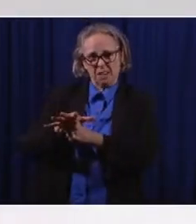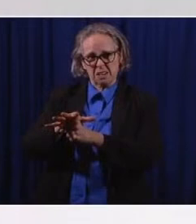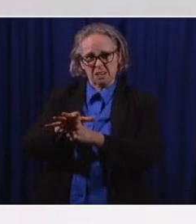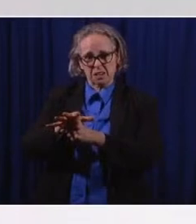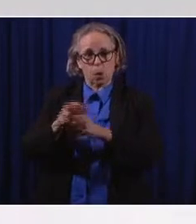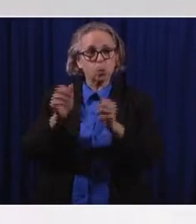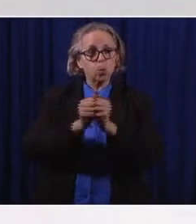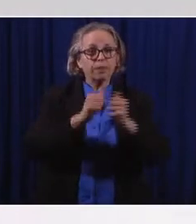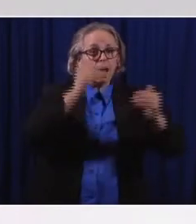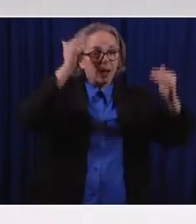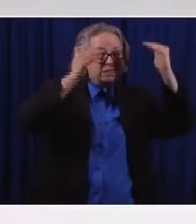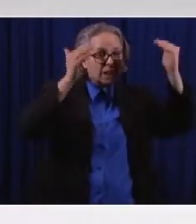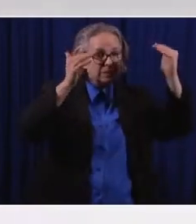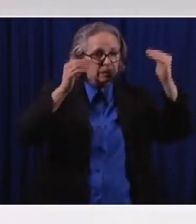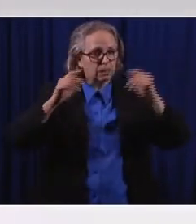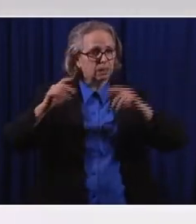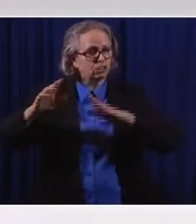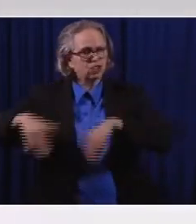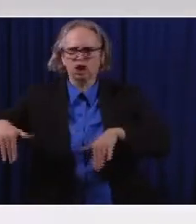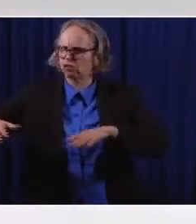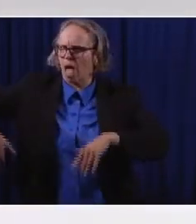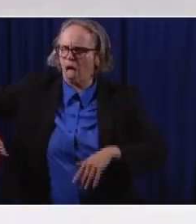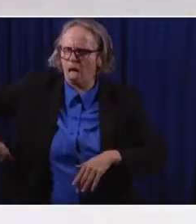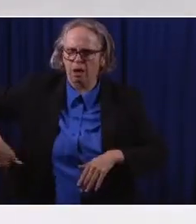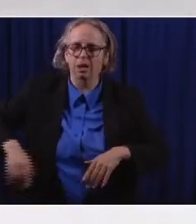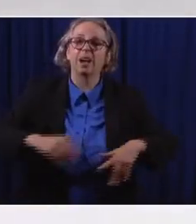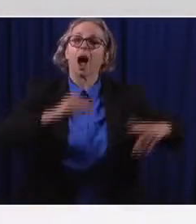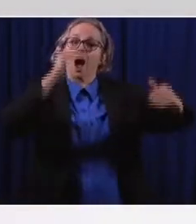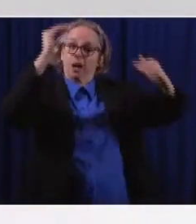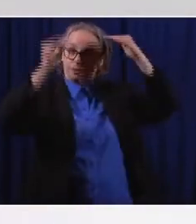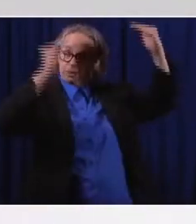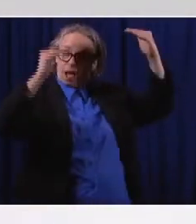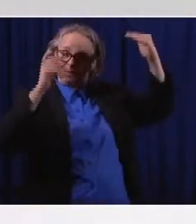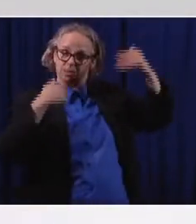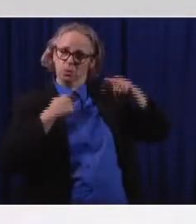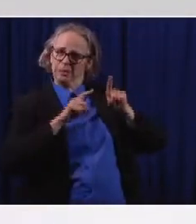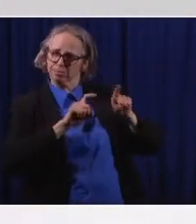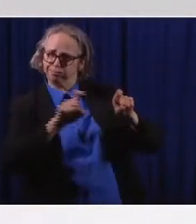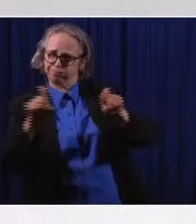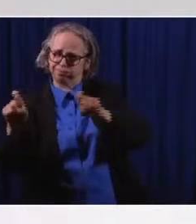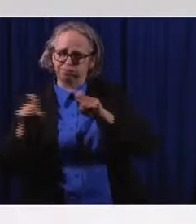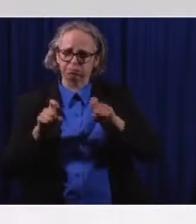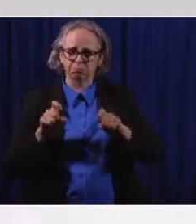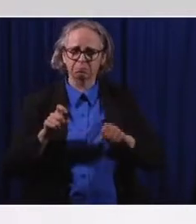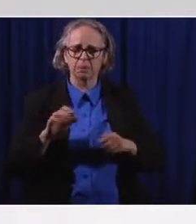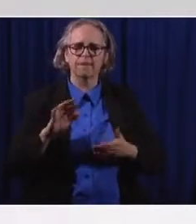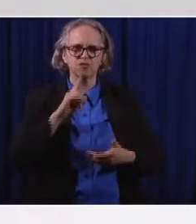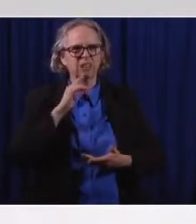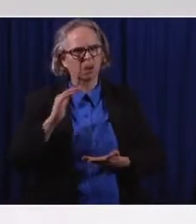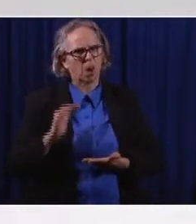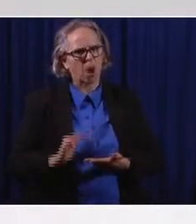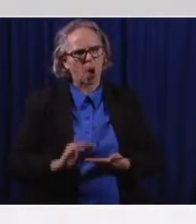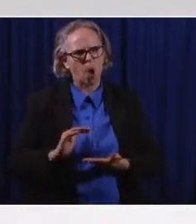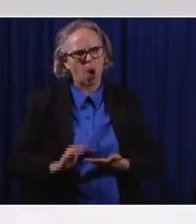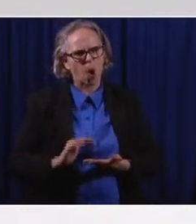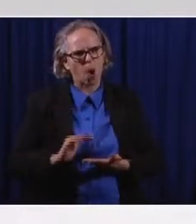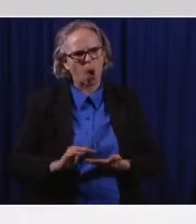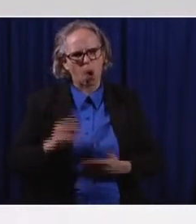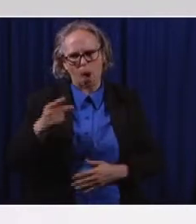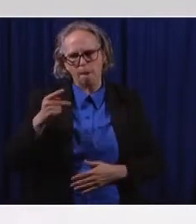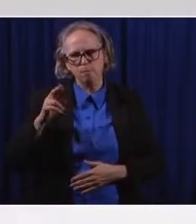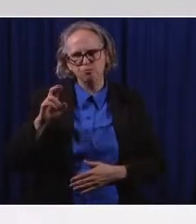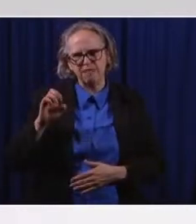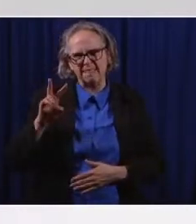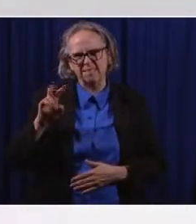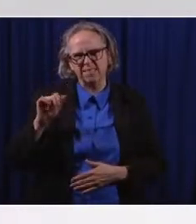in adults, but the prevalence in adults in Ohio is relatively low, has remained relatively low. The flip side of that coin, of